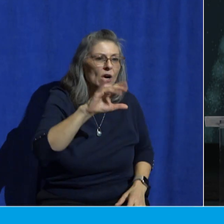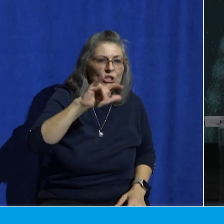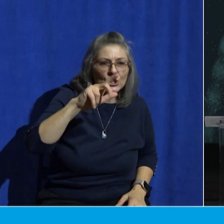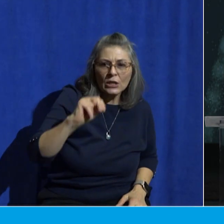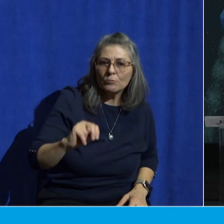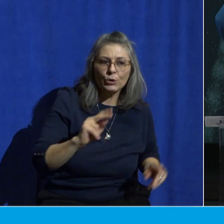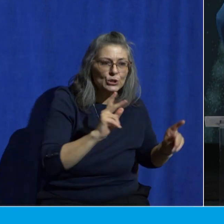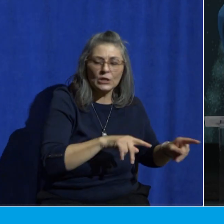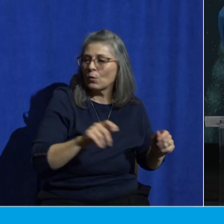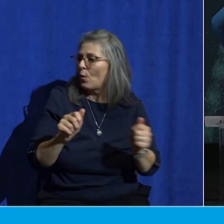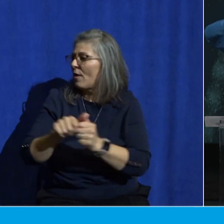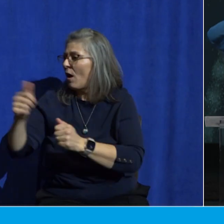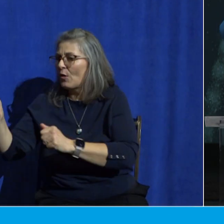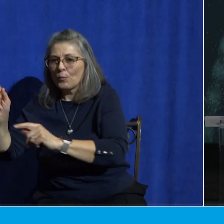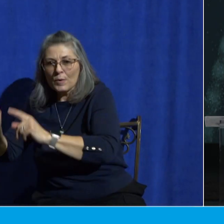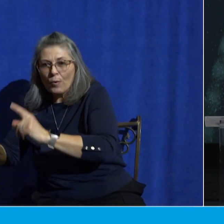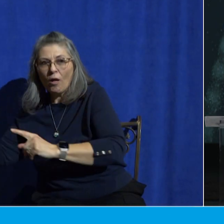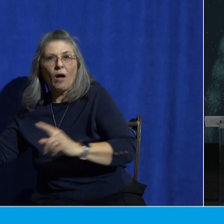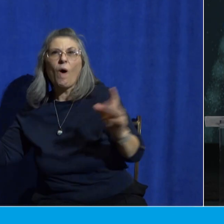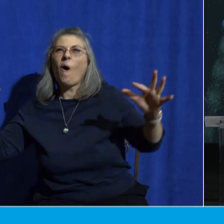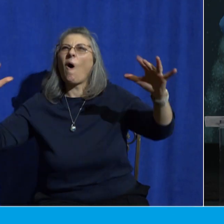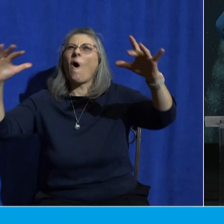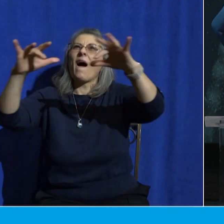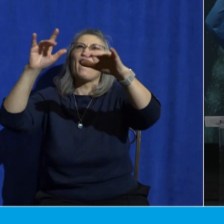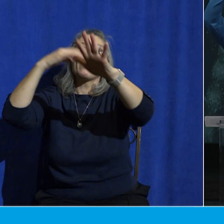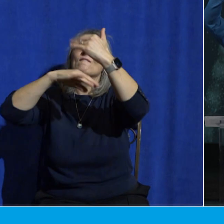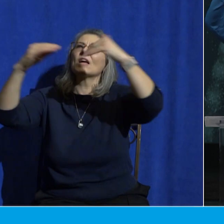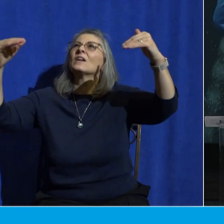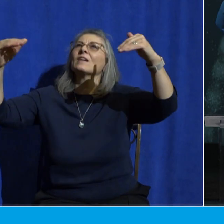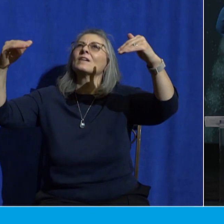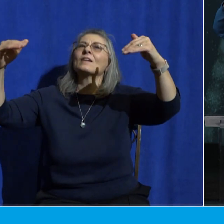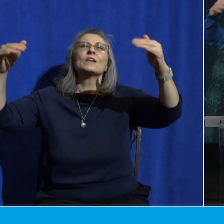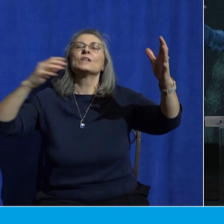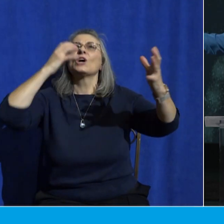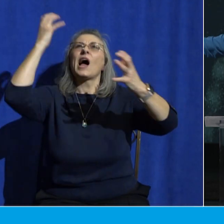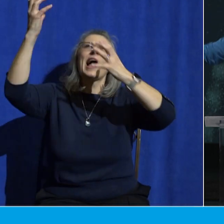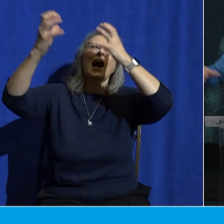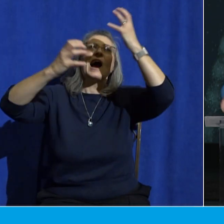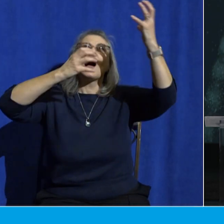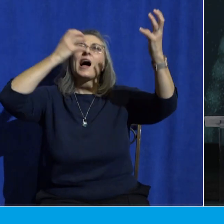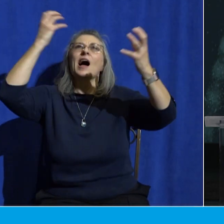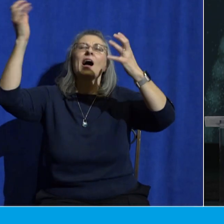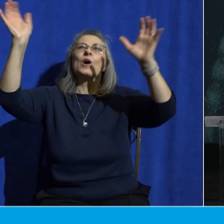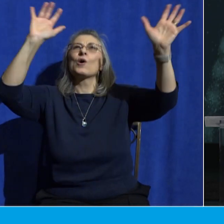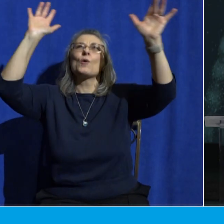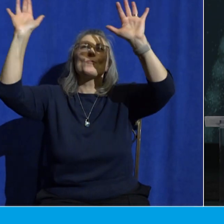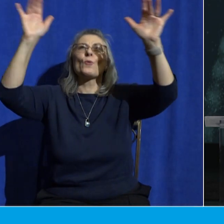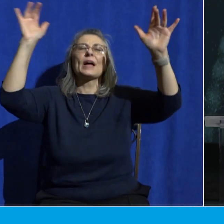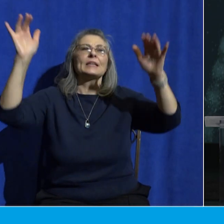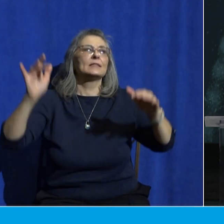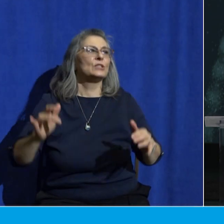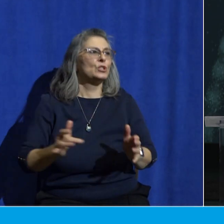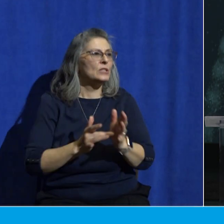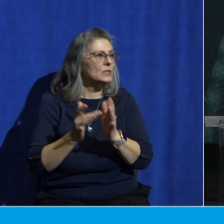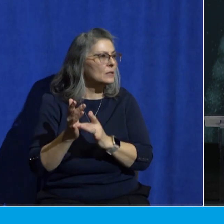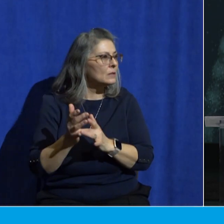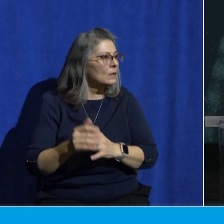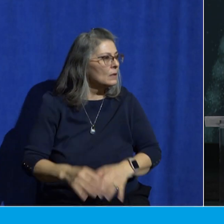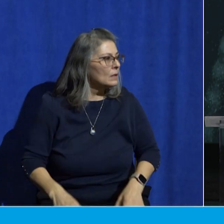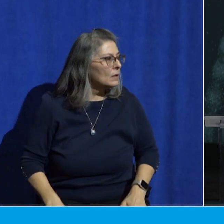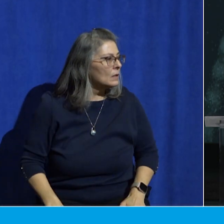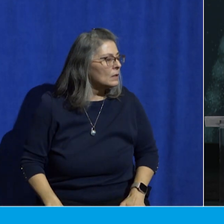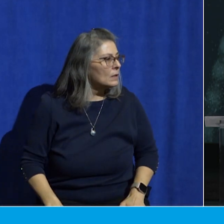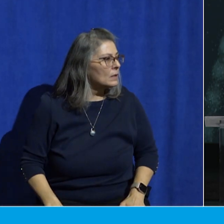There's a king who has power to bring peace. There's a king who has power to bring peace to the nations.